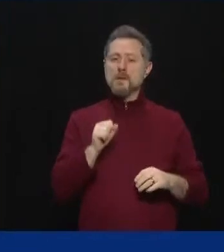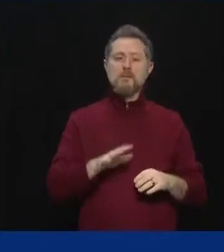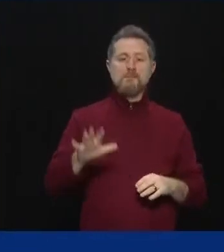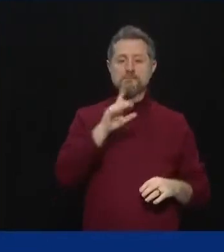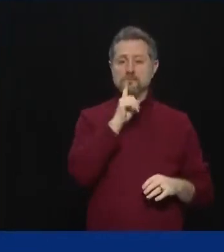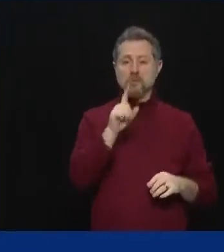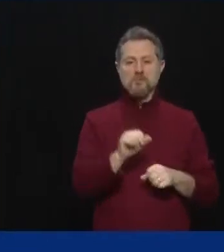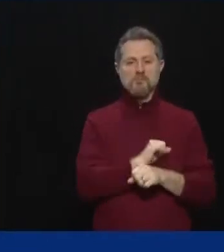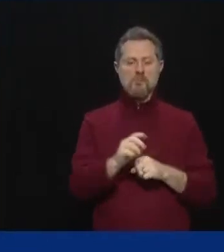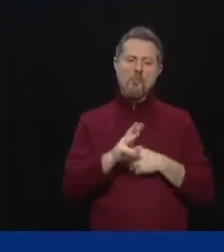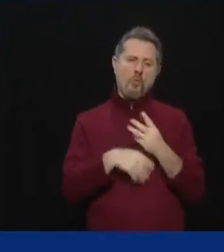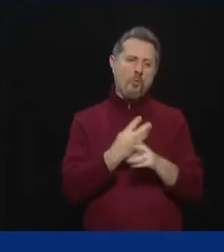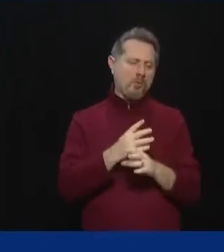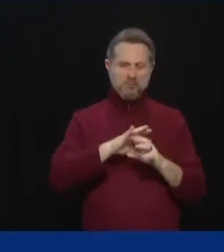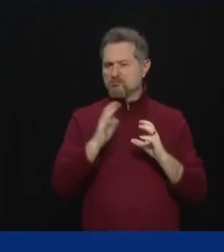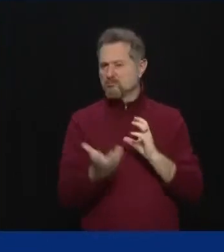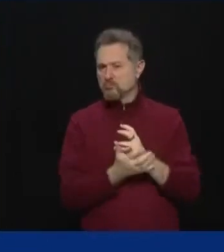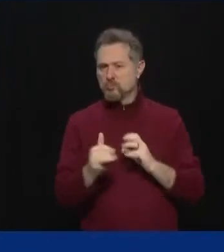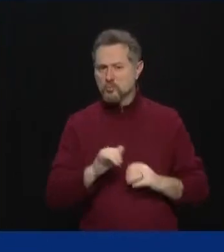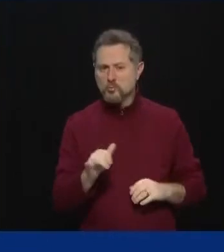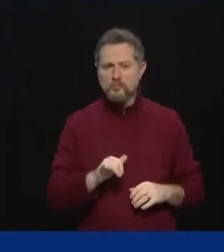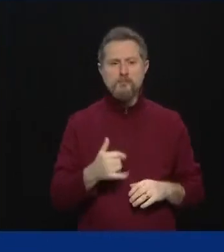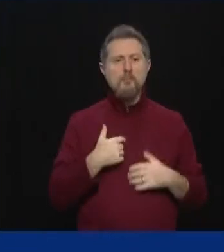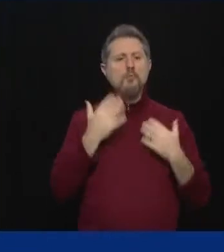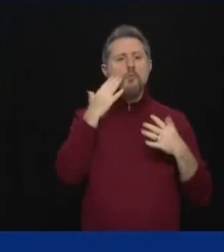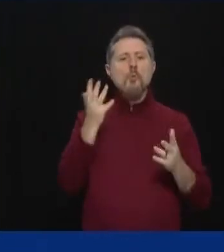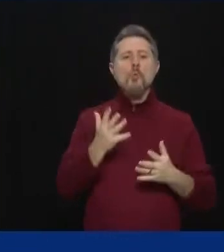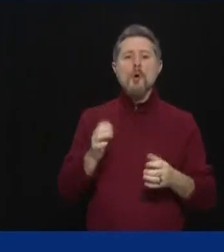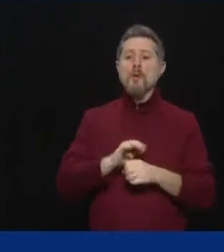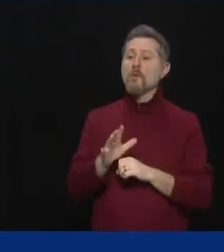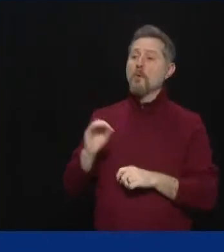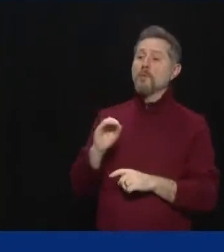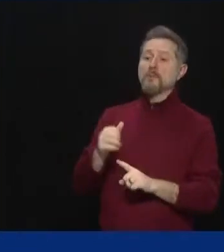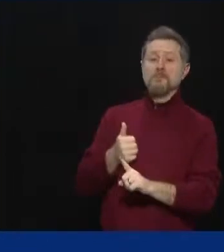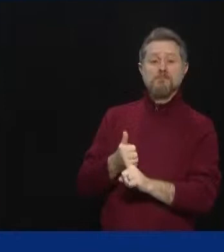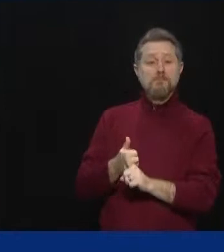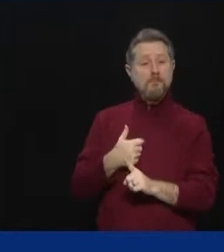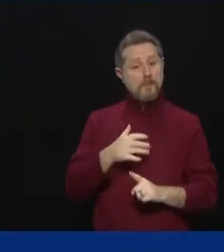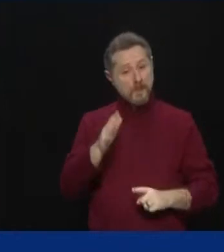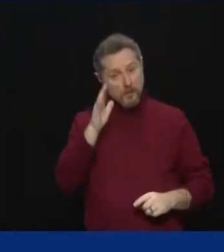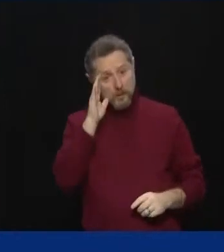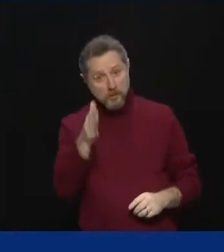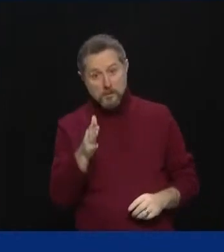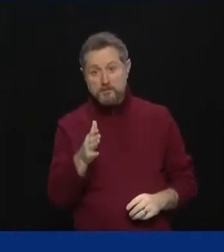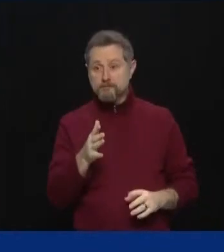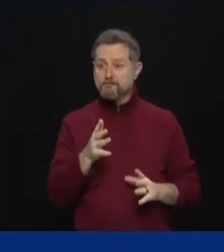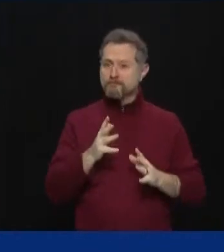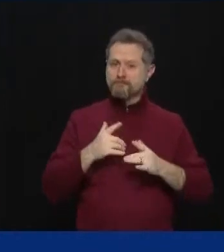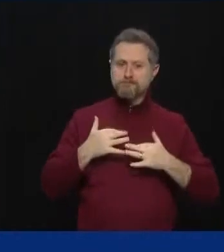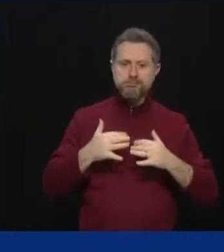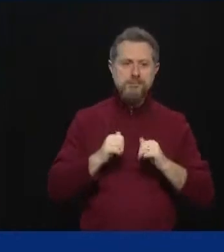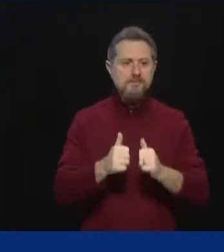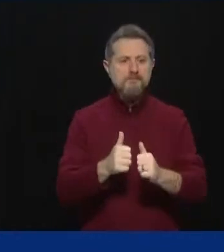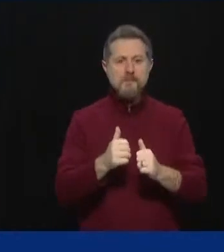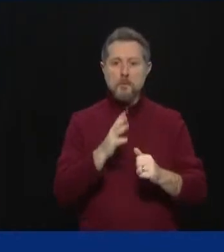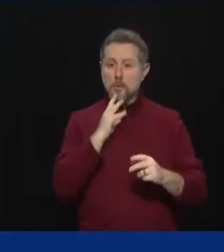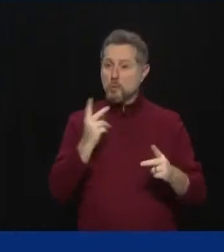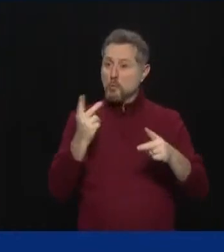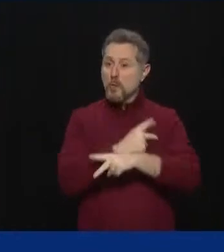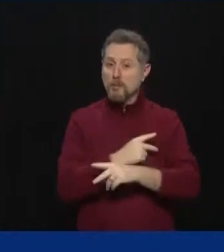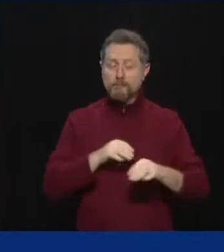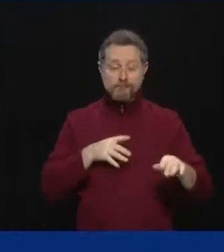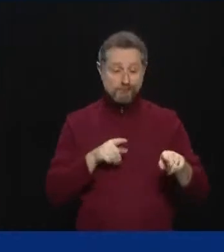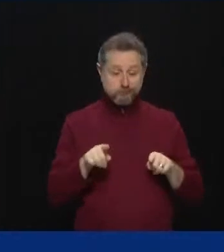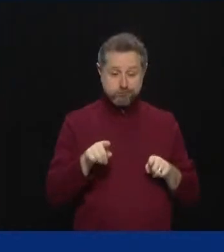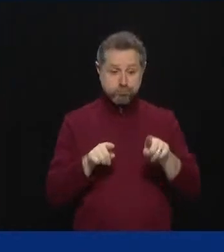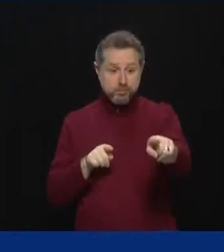And we don't know yet whether Omicron will outcompete Delta. So we are still